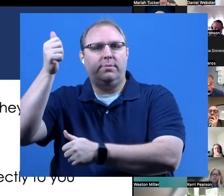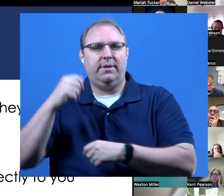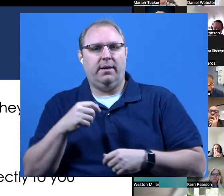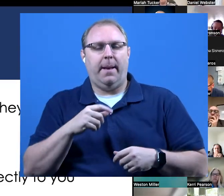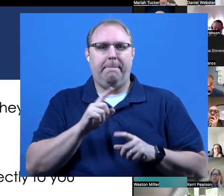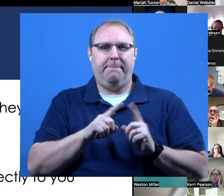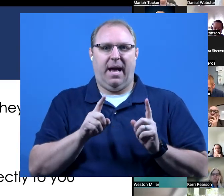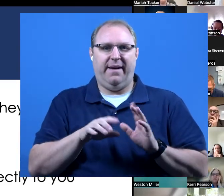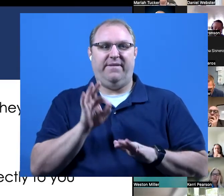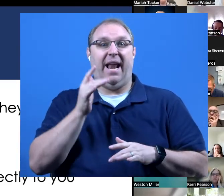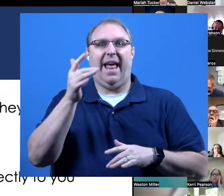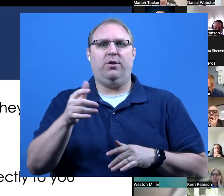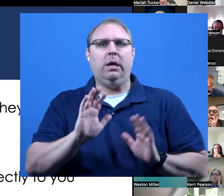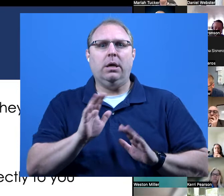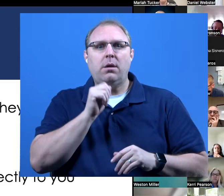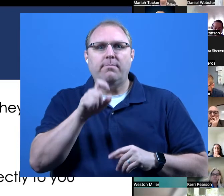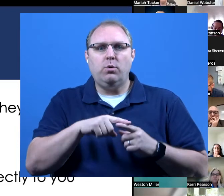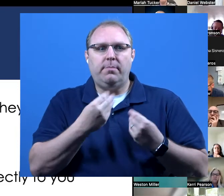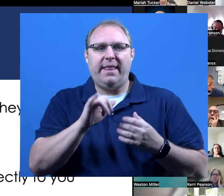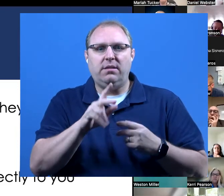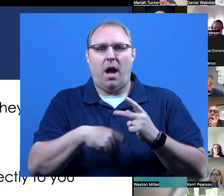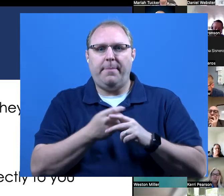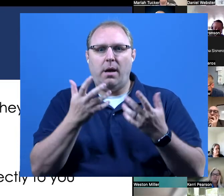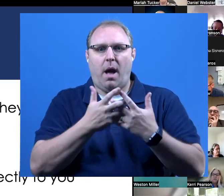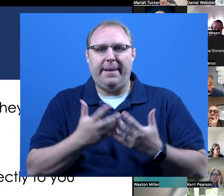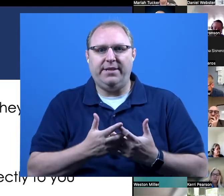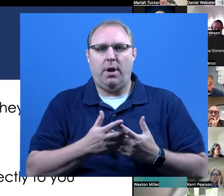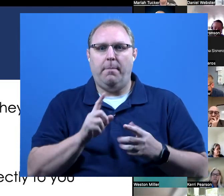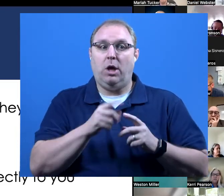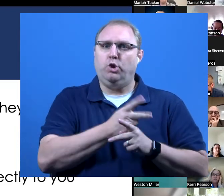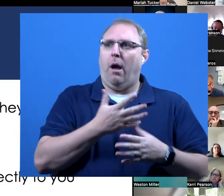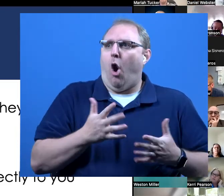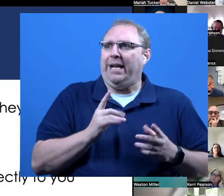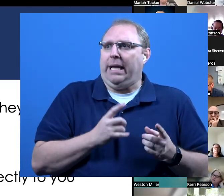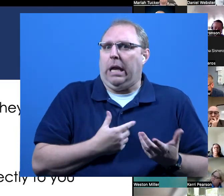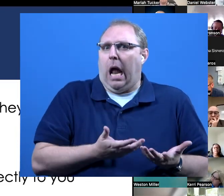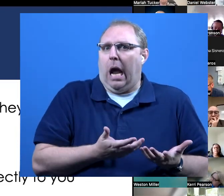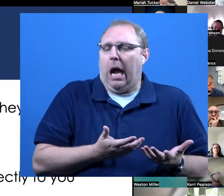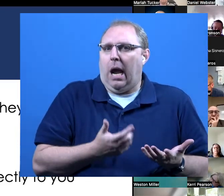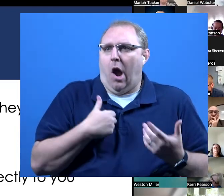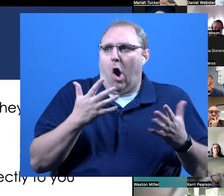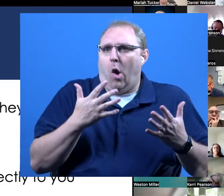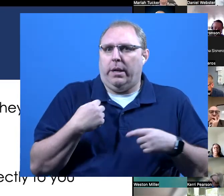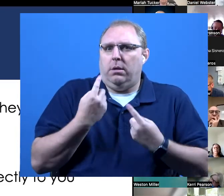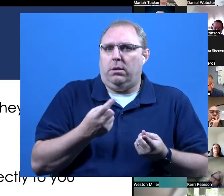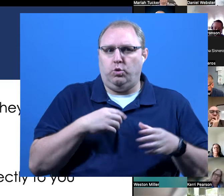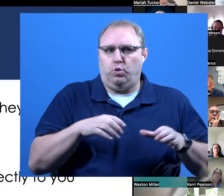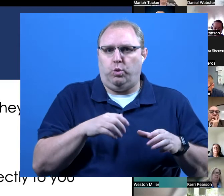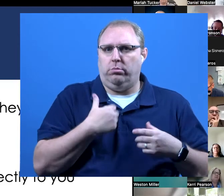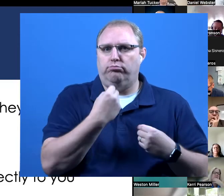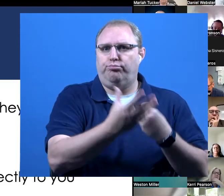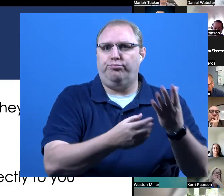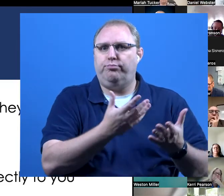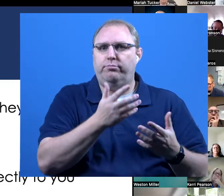minute, I've been doing that for 3 weeks, or my coworker over here has not been doing that for